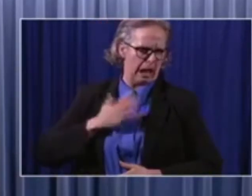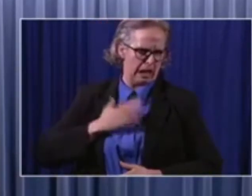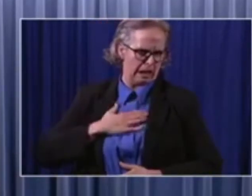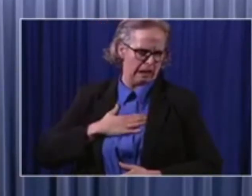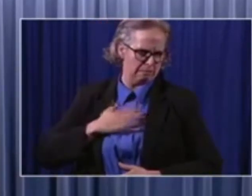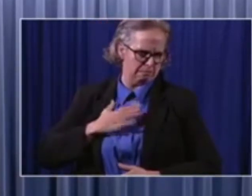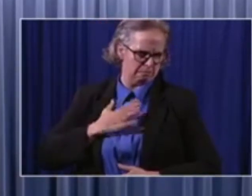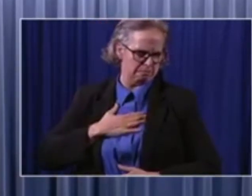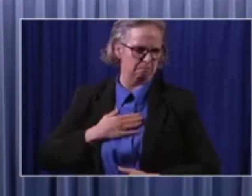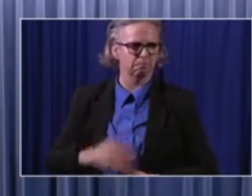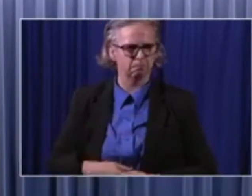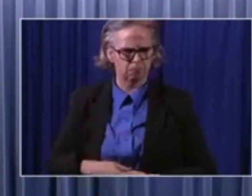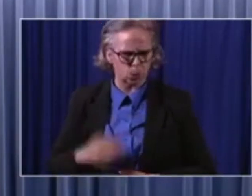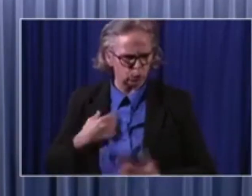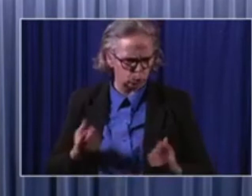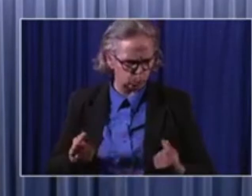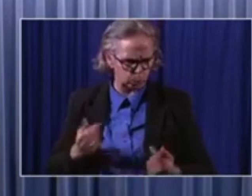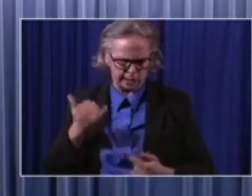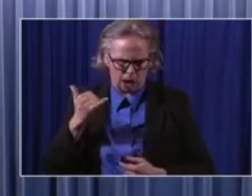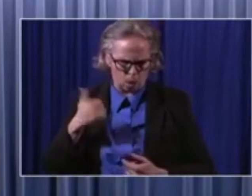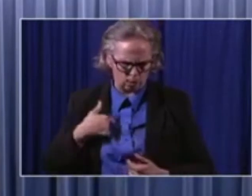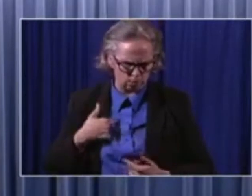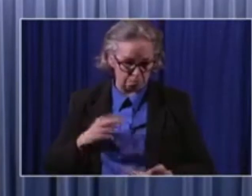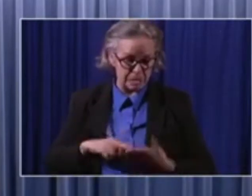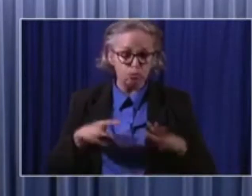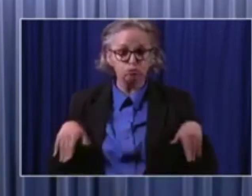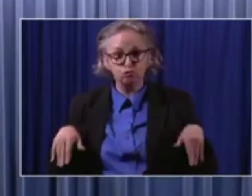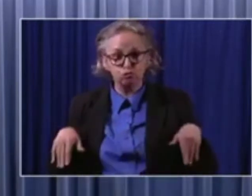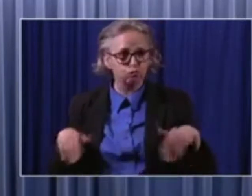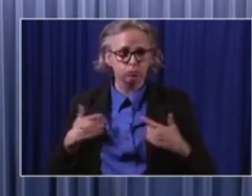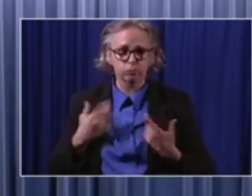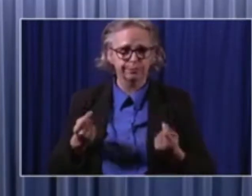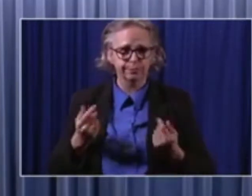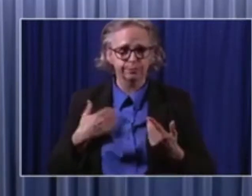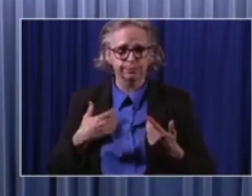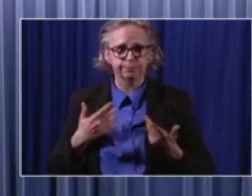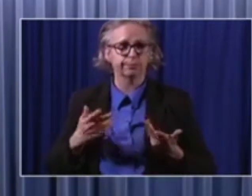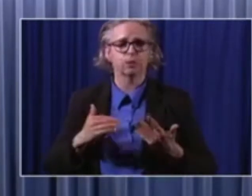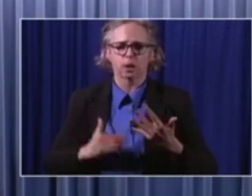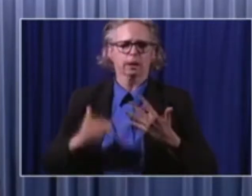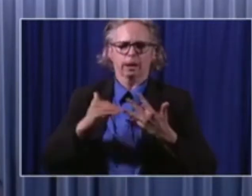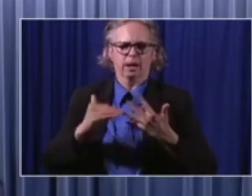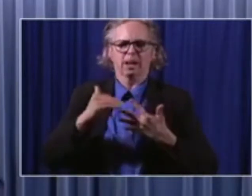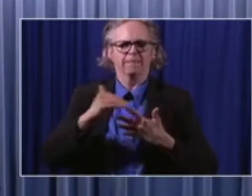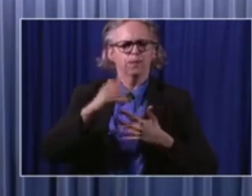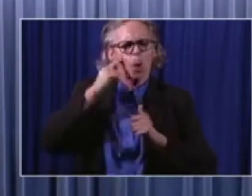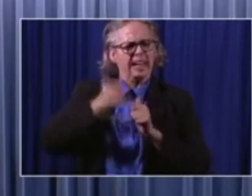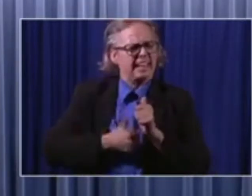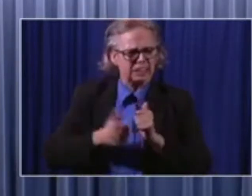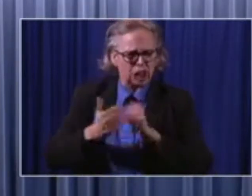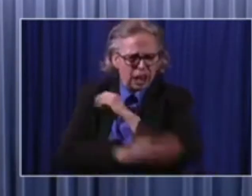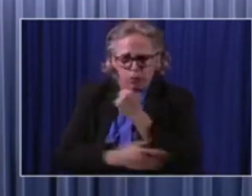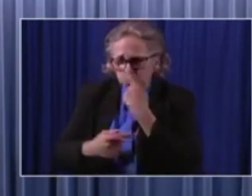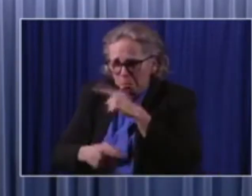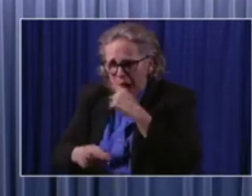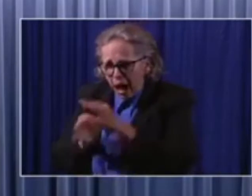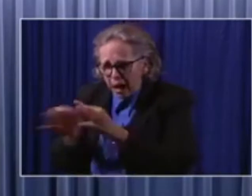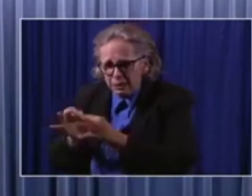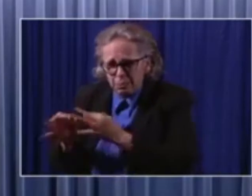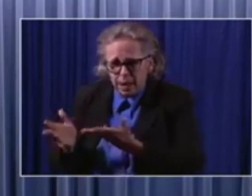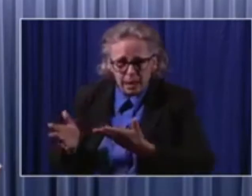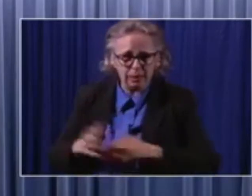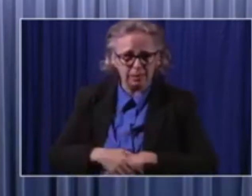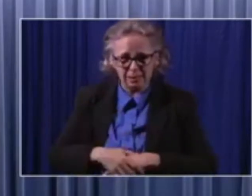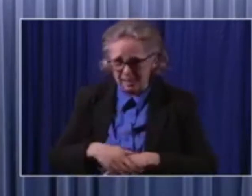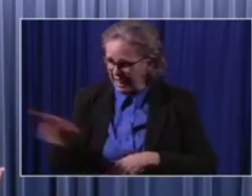What should I think about all this? And then do the same thing for orange and red and purple. Start with the yellow.